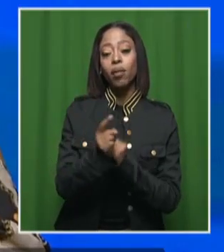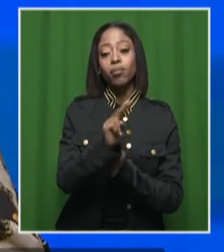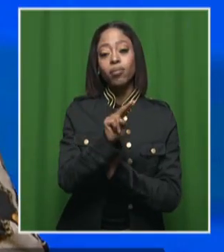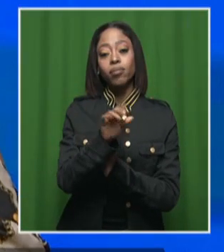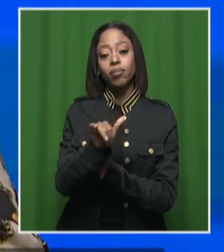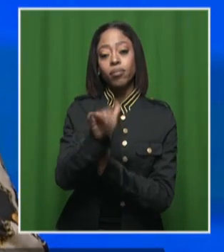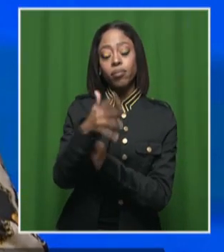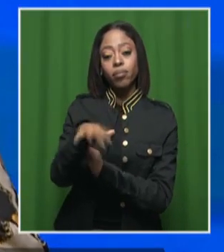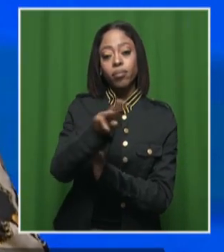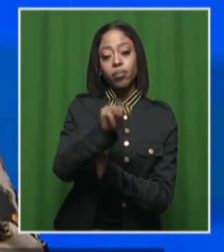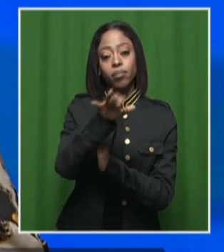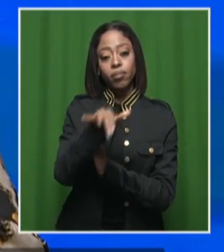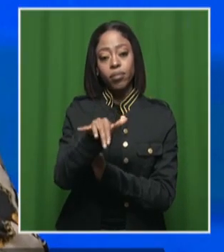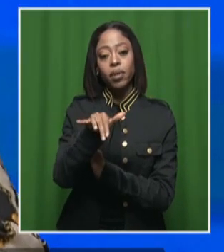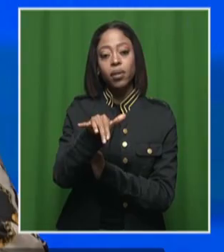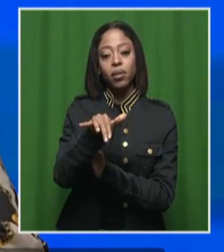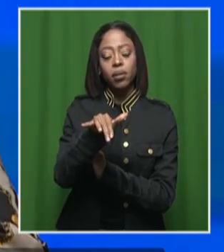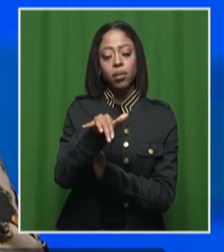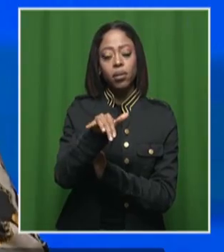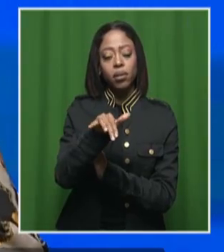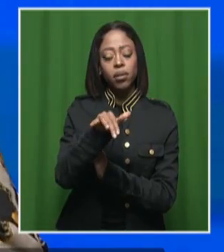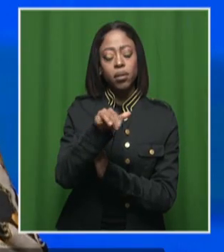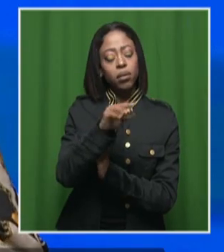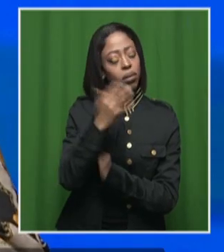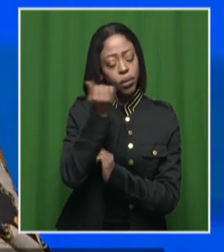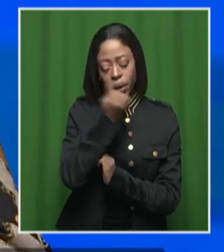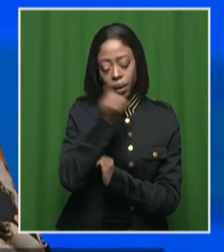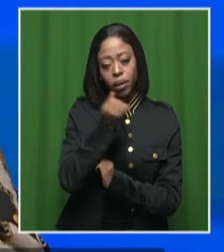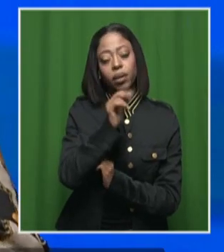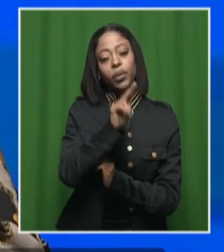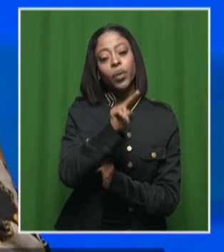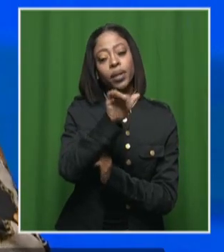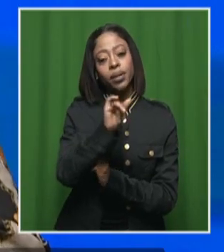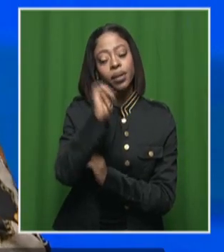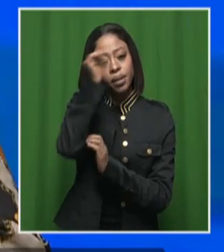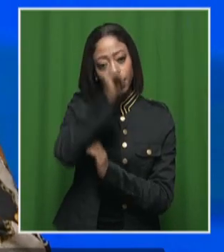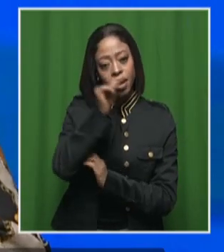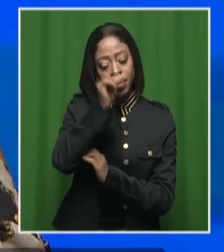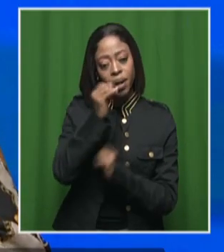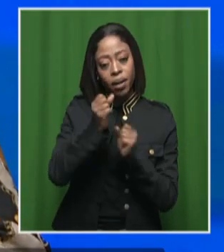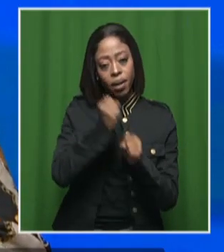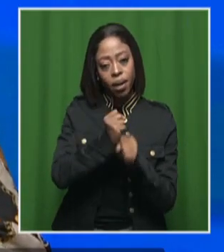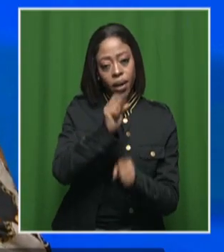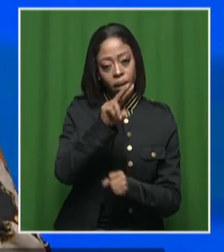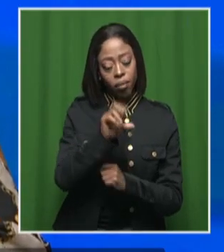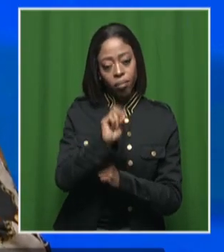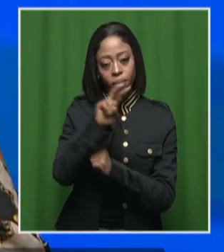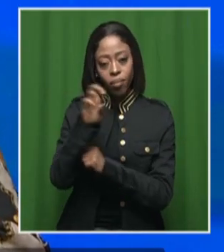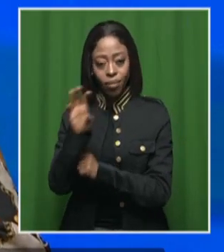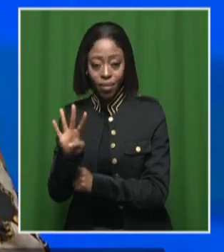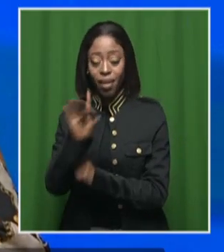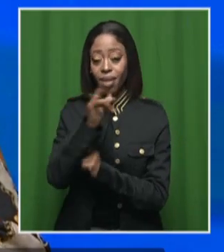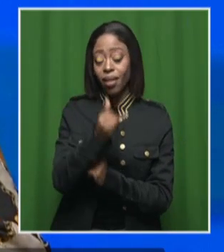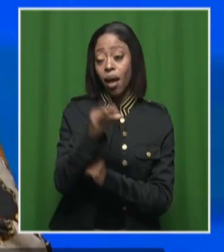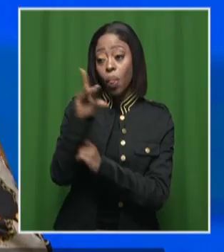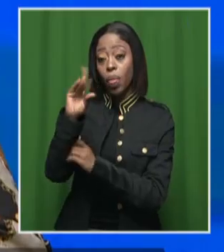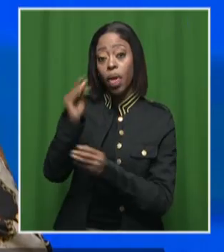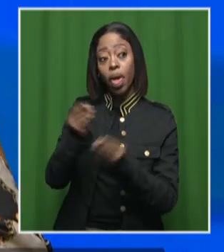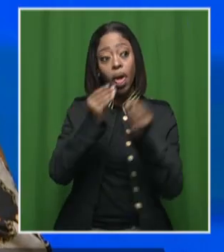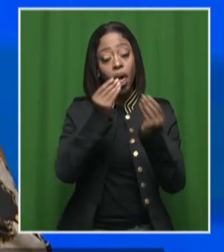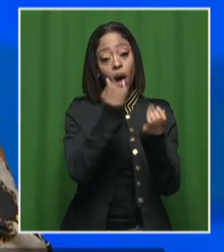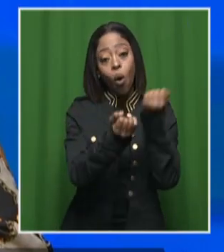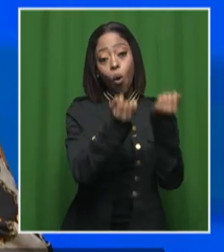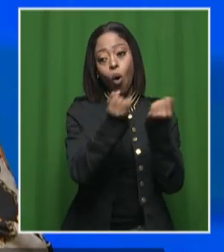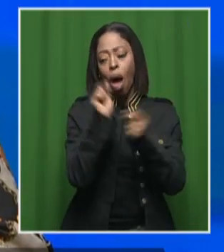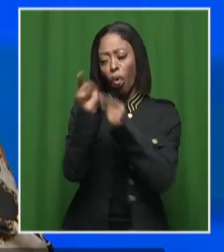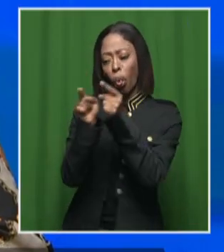on the 26th of April 2024. Now, the then official opposition party, in papers before the court,